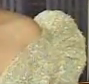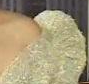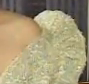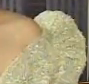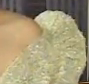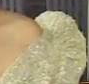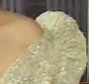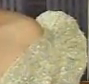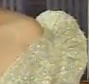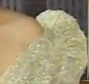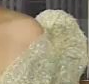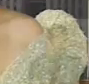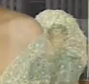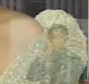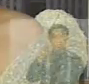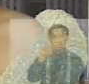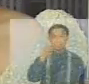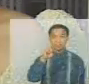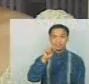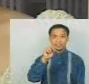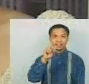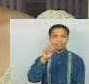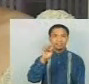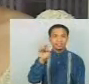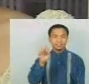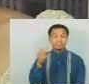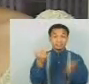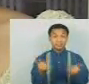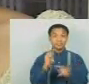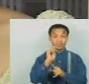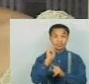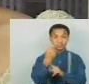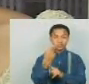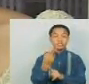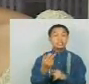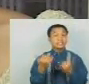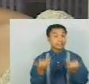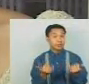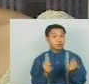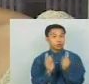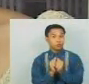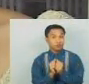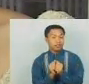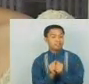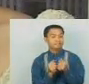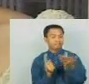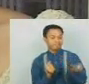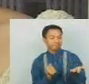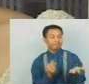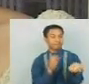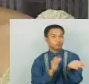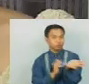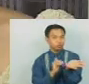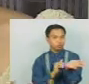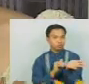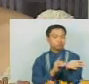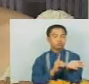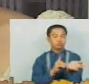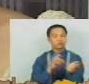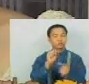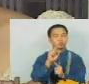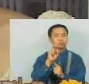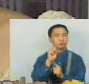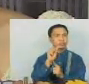Hi, I'm Dean Hernandez, your anchor for this Thursday, and I'm back with Dr. Susan Manalo Balingit,